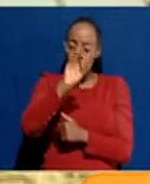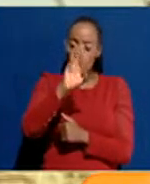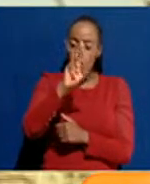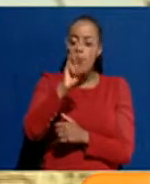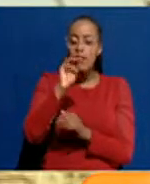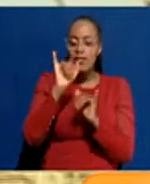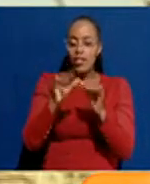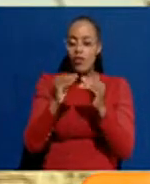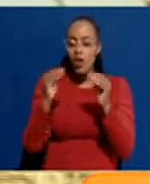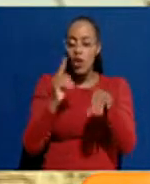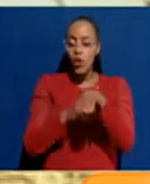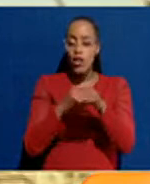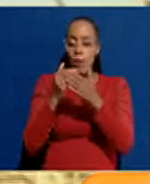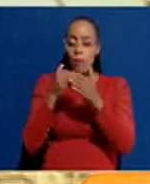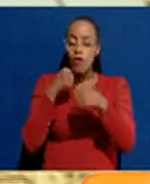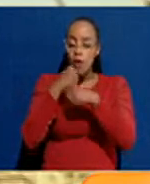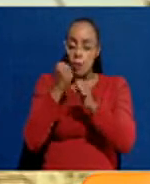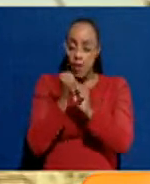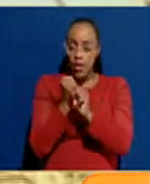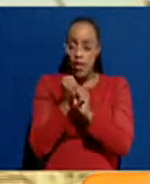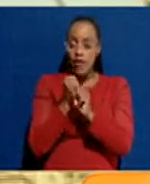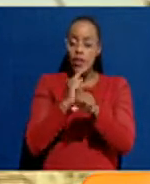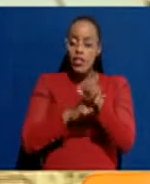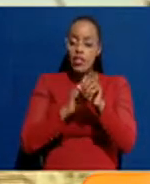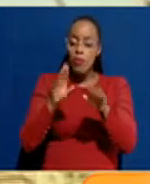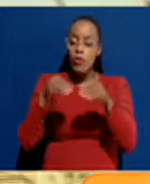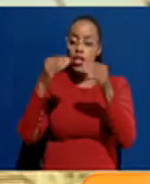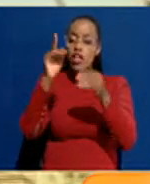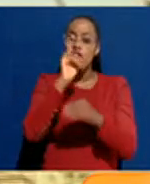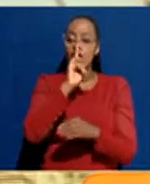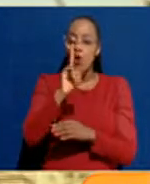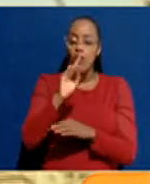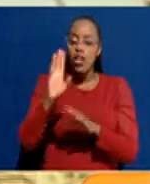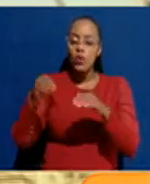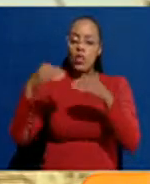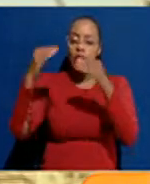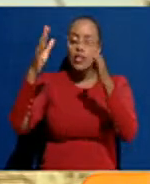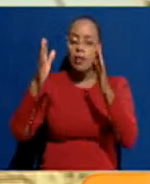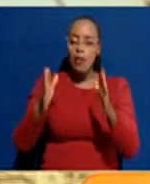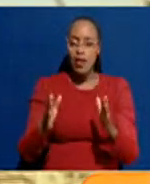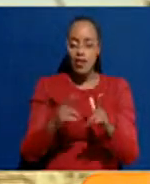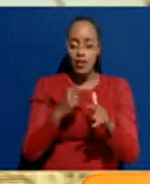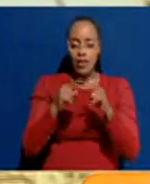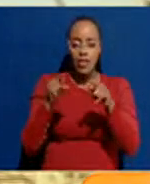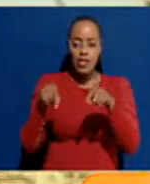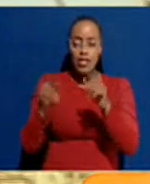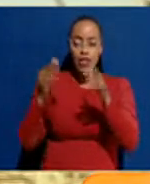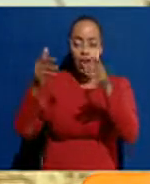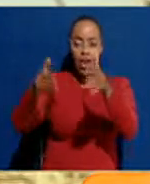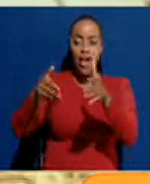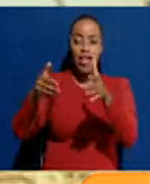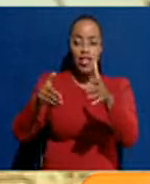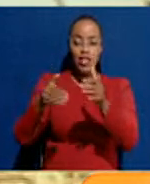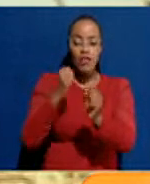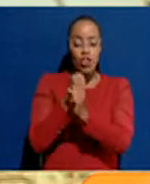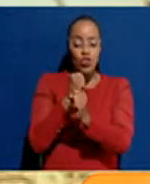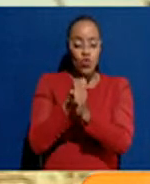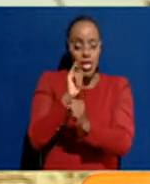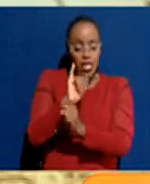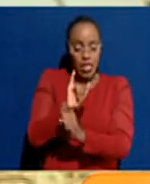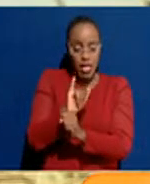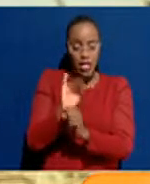and to deliver. So when we gave out the orders to the suppliers, they are currently fulfilling those